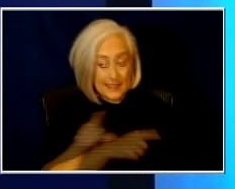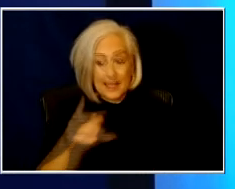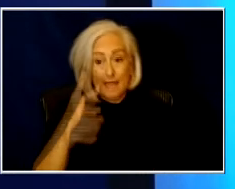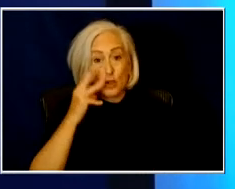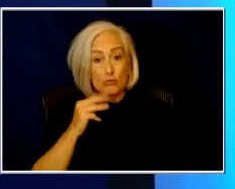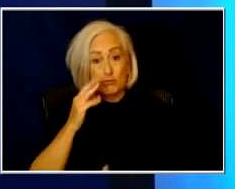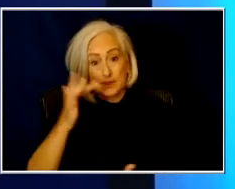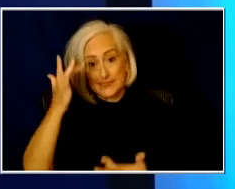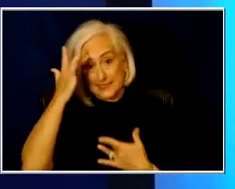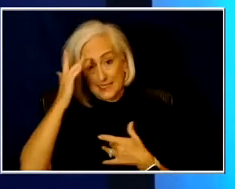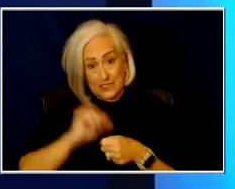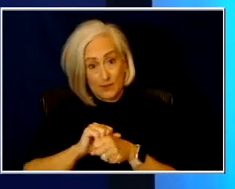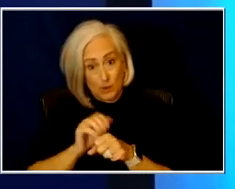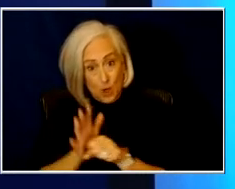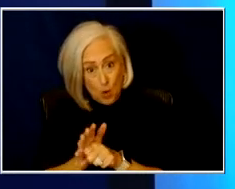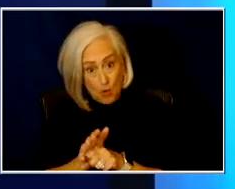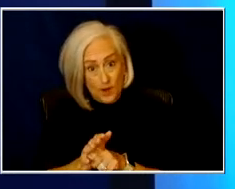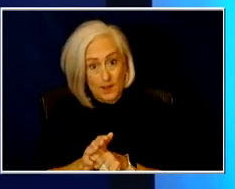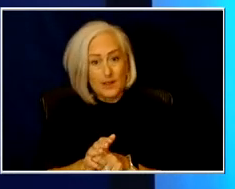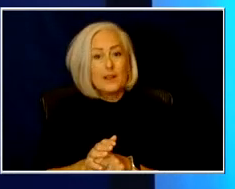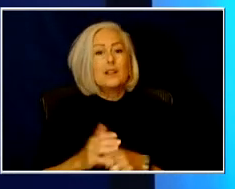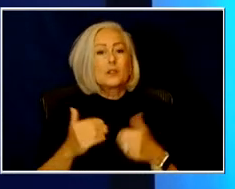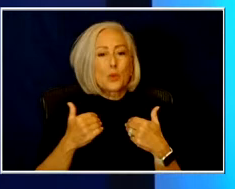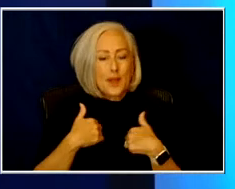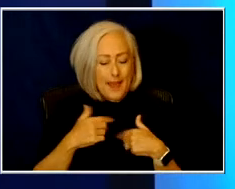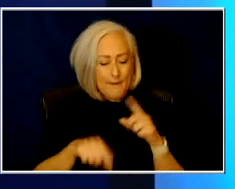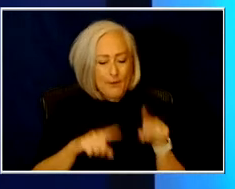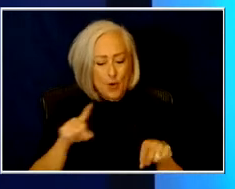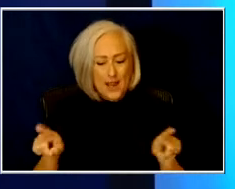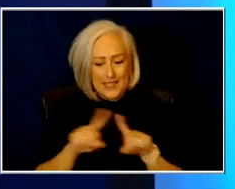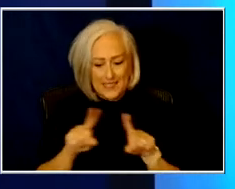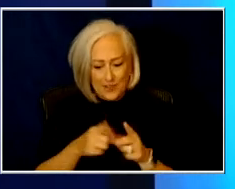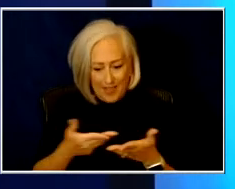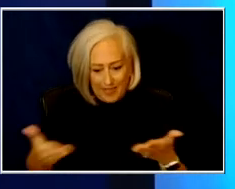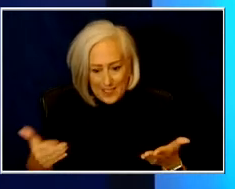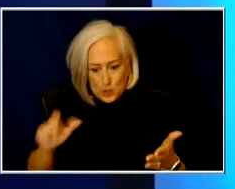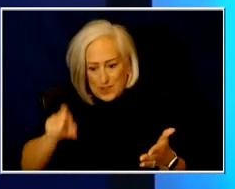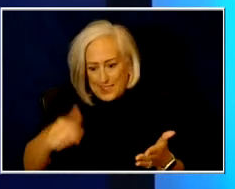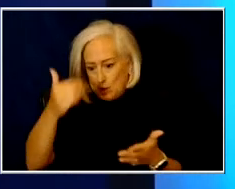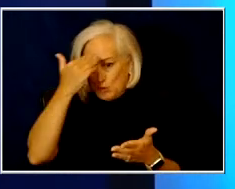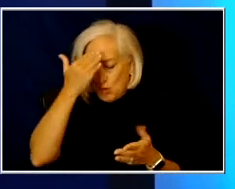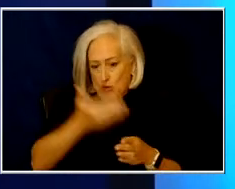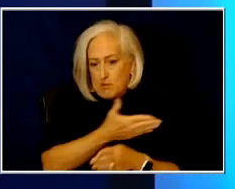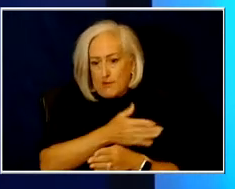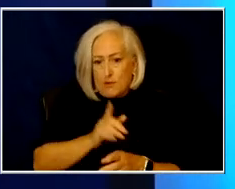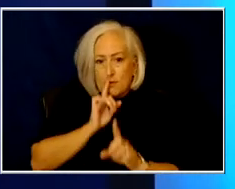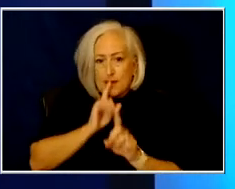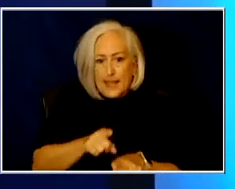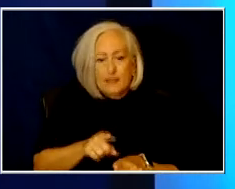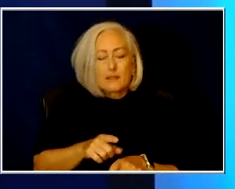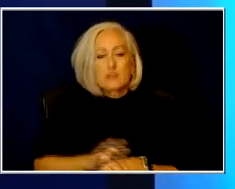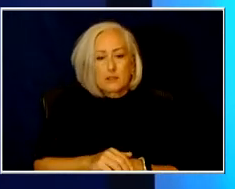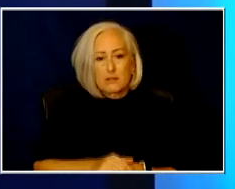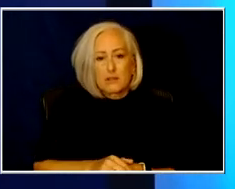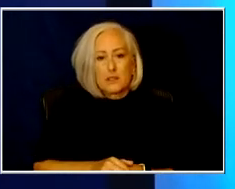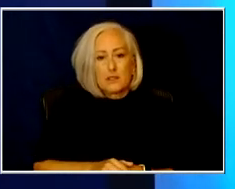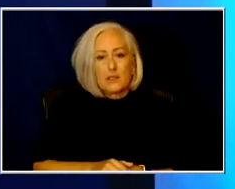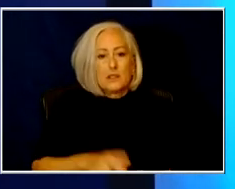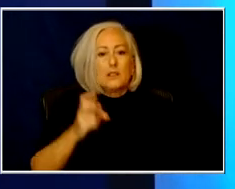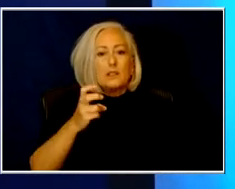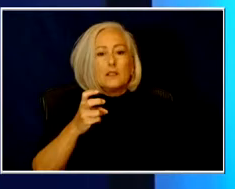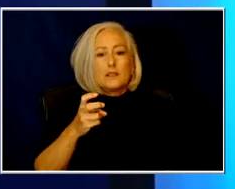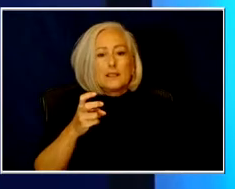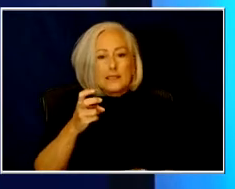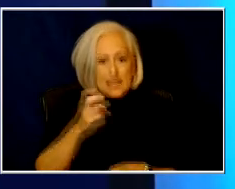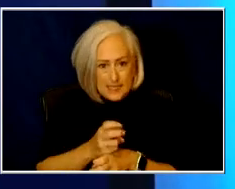of nuances uh to this individual question it's a very good and insightful question but I think it's difficult to put paint a broad stroke to to